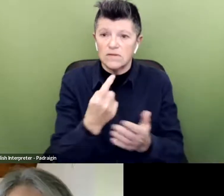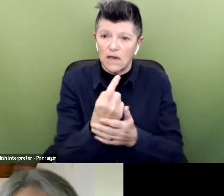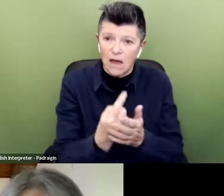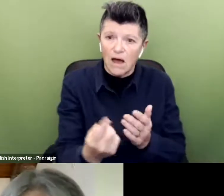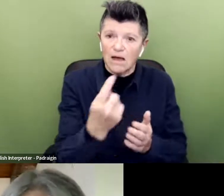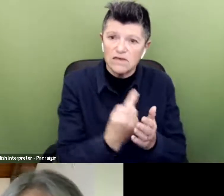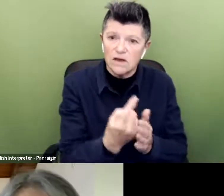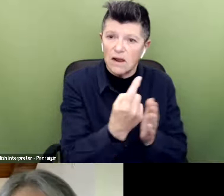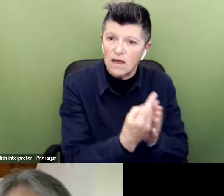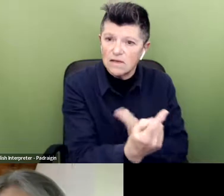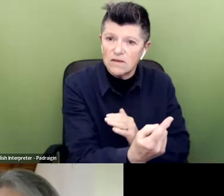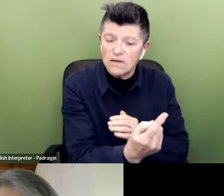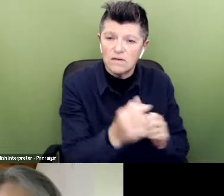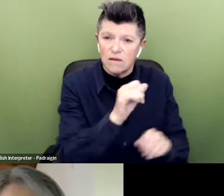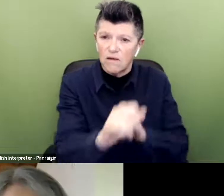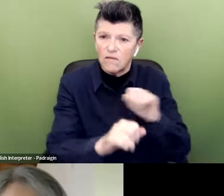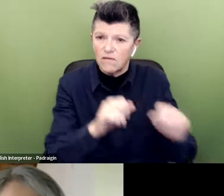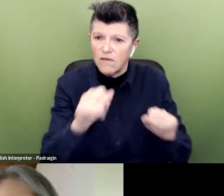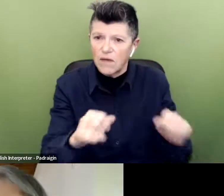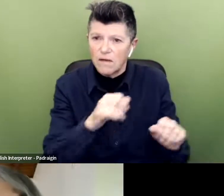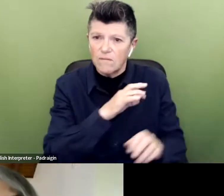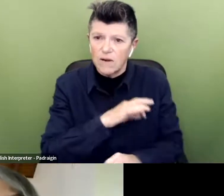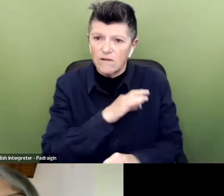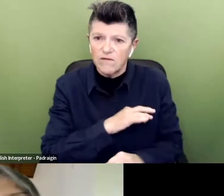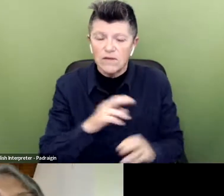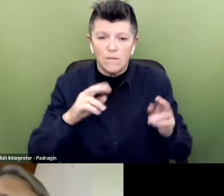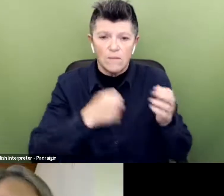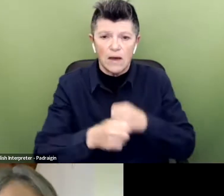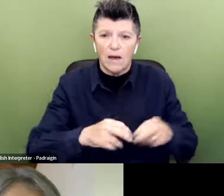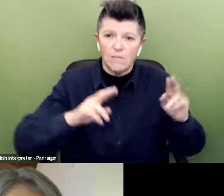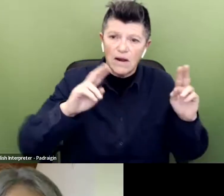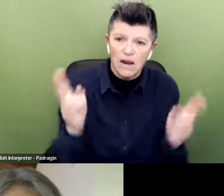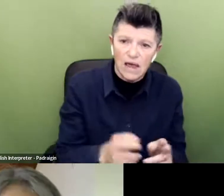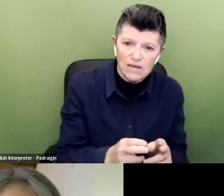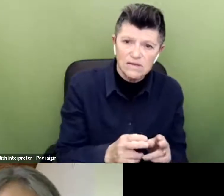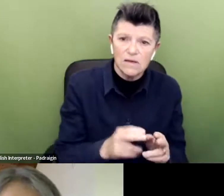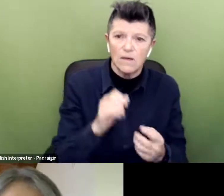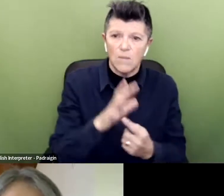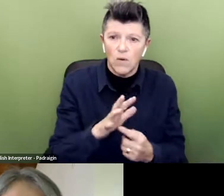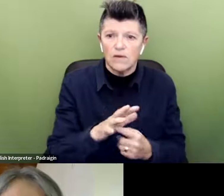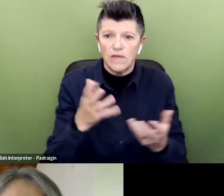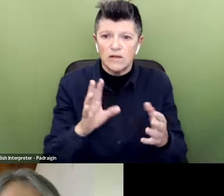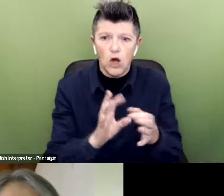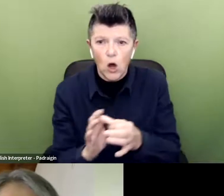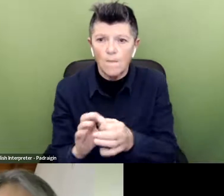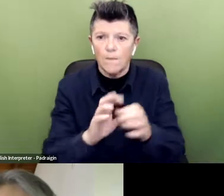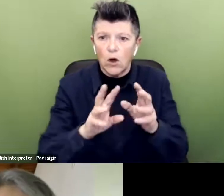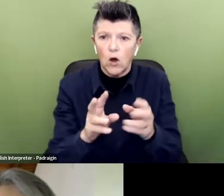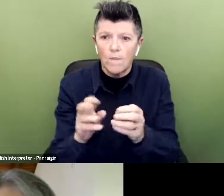of individuals are less important than their combination. I think this is a very